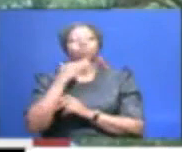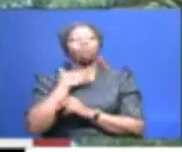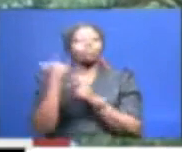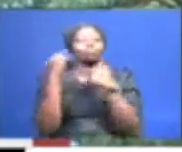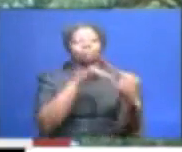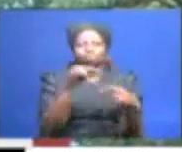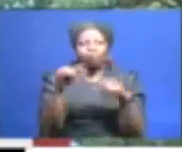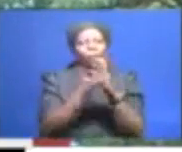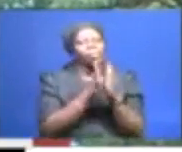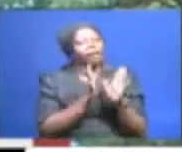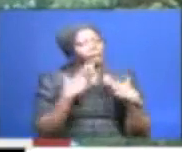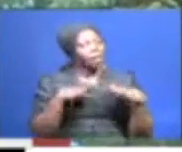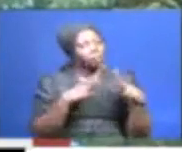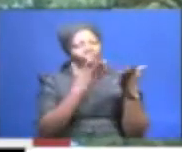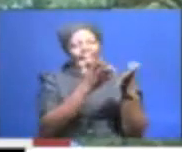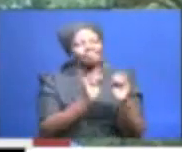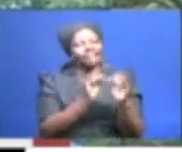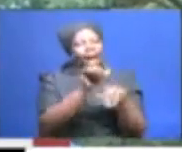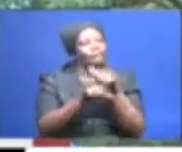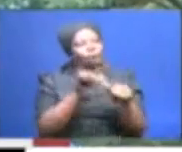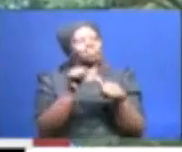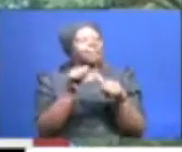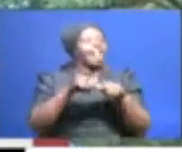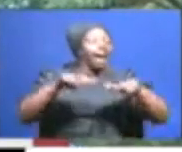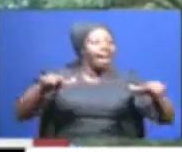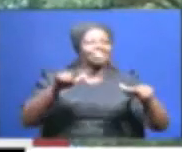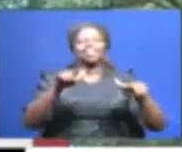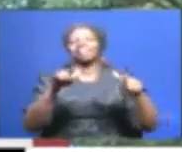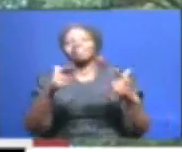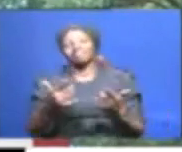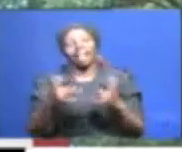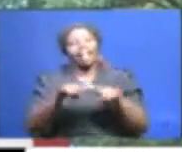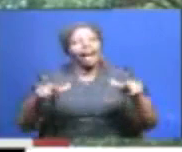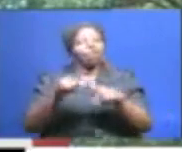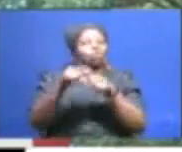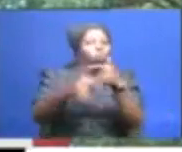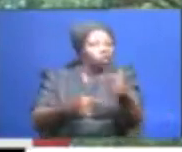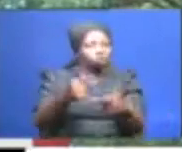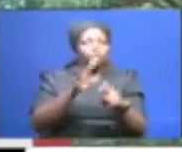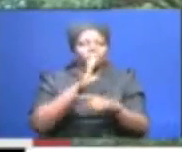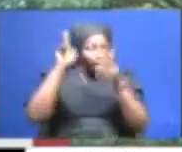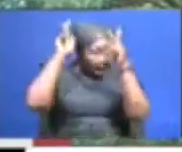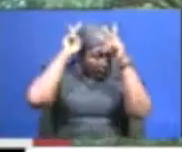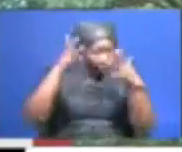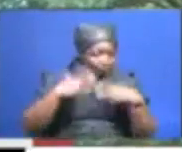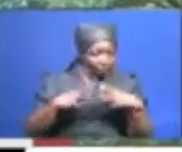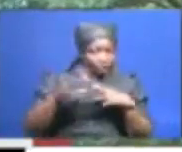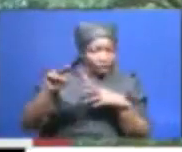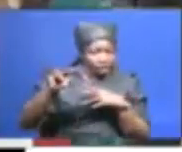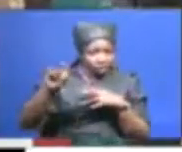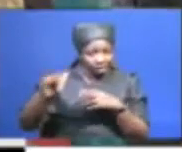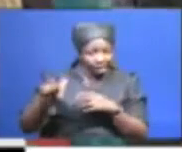sijui shamba ilikuwa ya nani. Shamba itaendelea kuwa ya watu wa Kakamega, ile ya Nzoia itaendelea kuwa ya watu wa